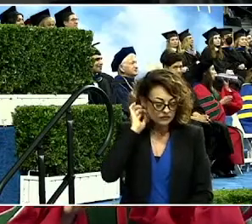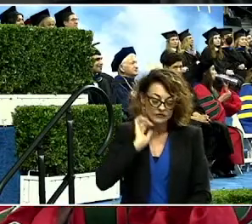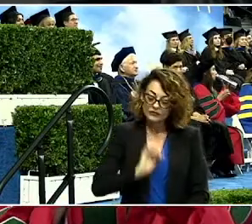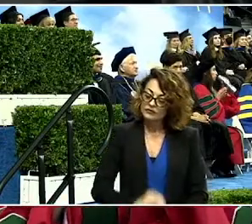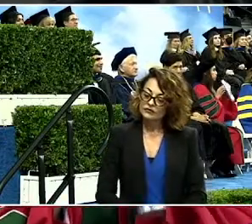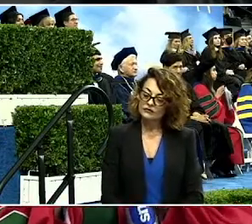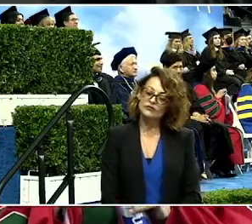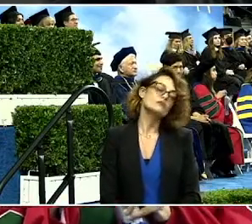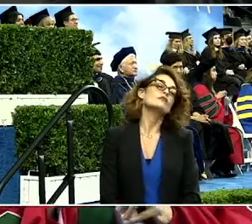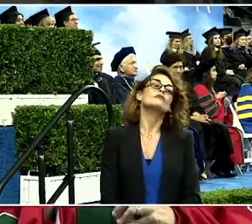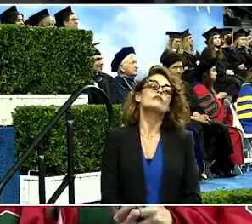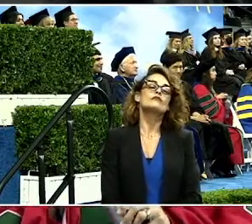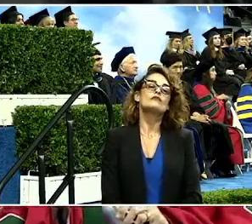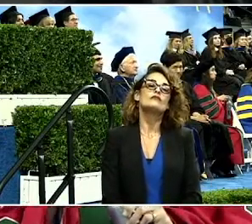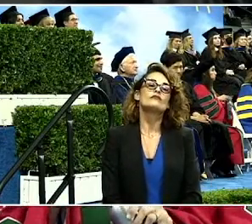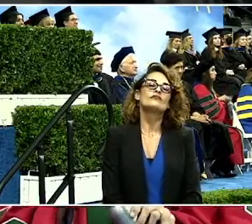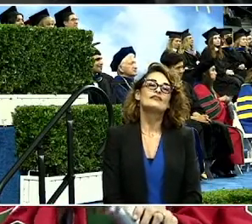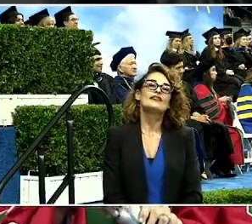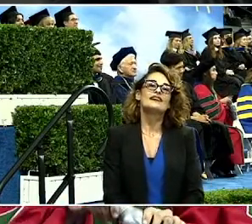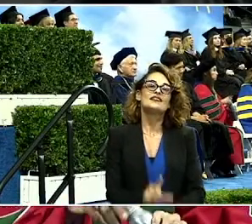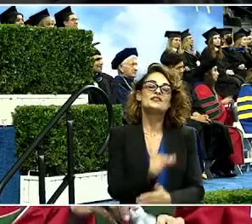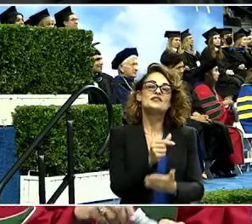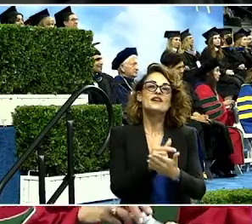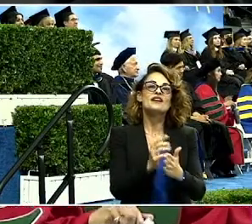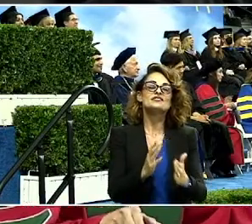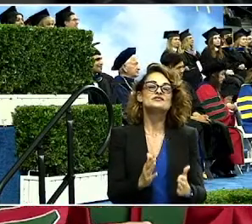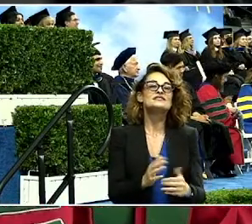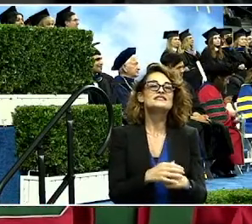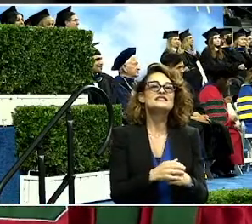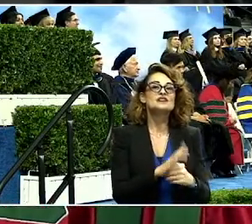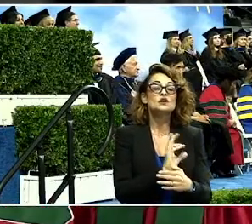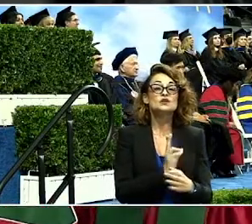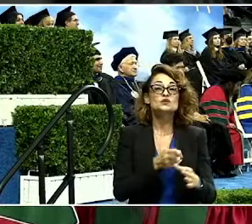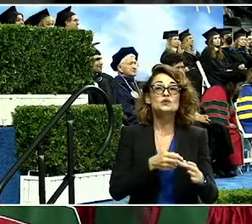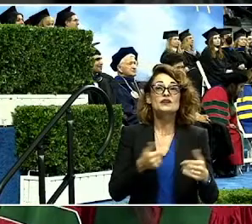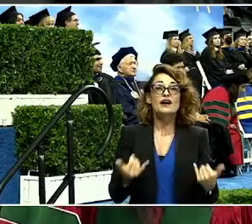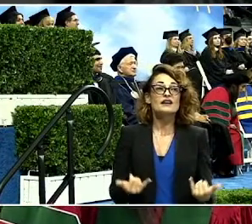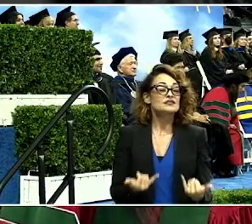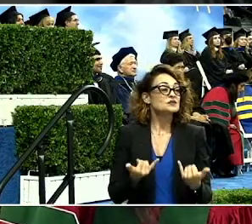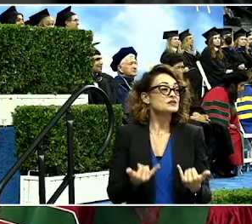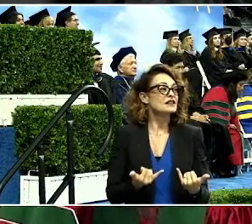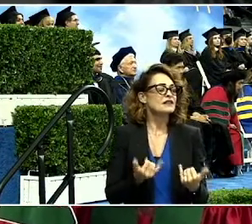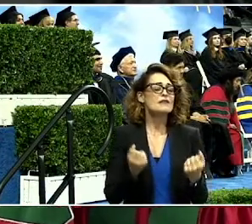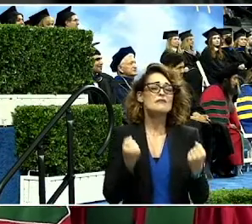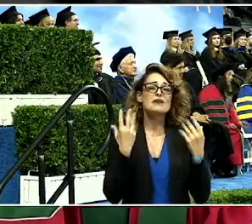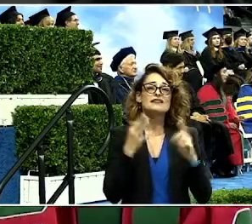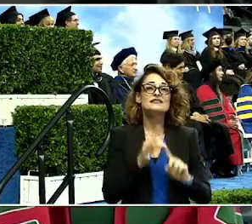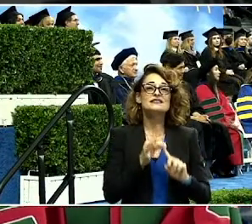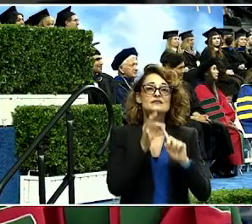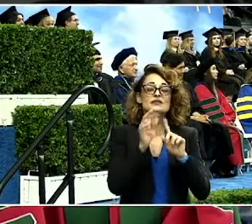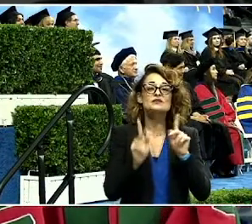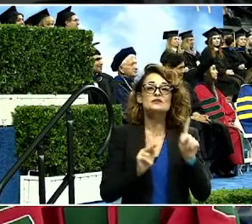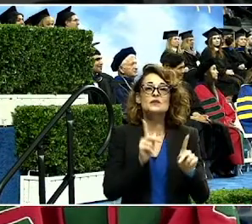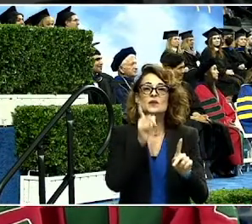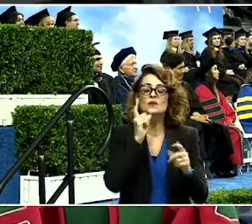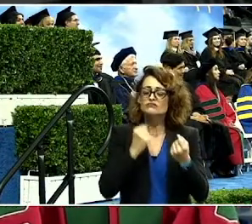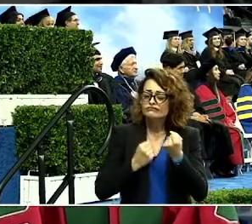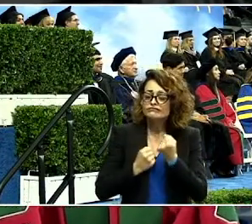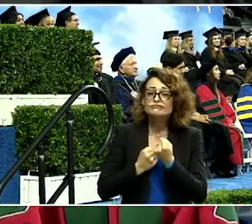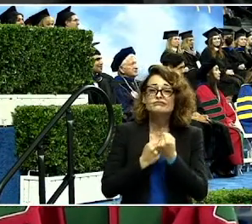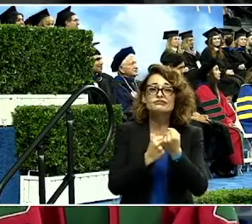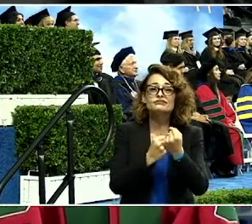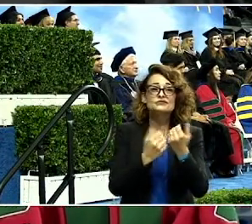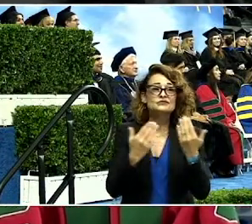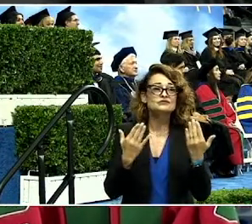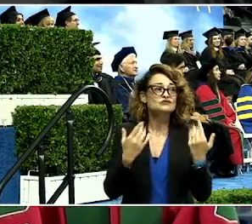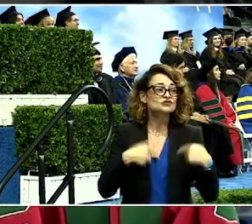Graduates, joining us here today are many special people who stood by you through your years at UCLA. your